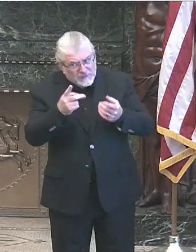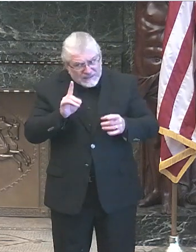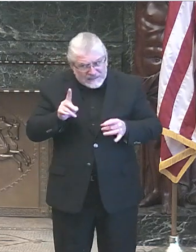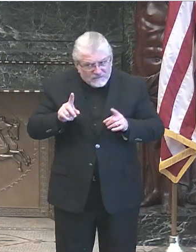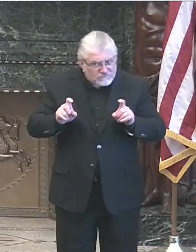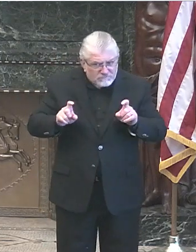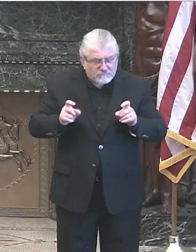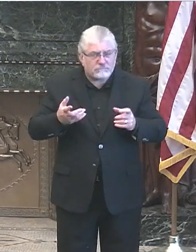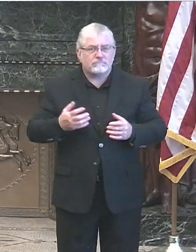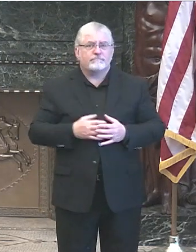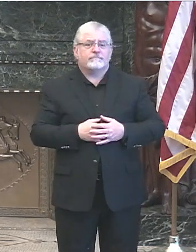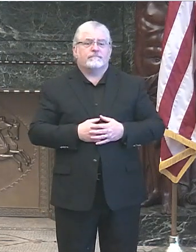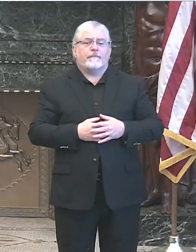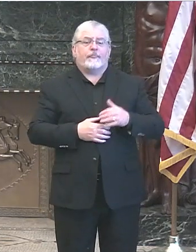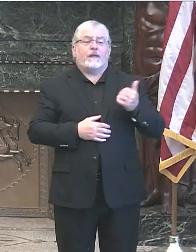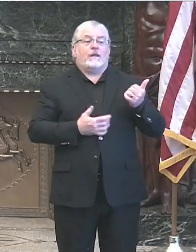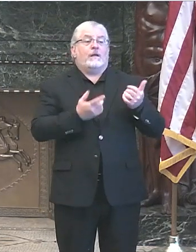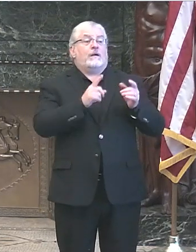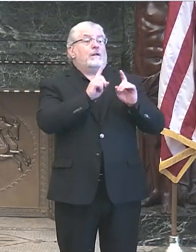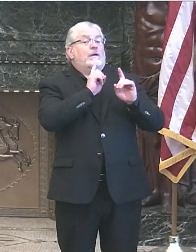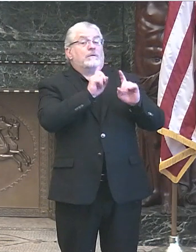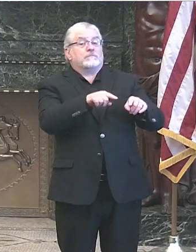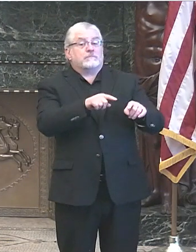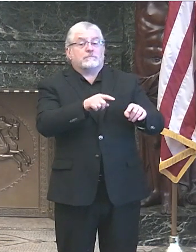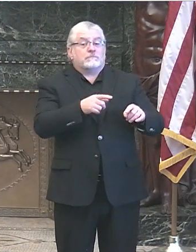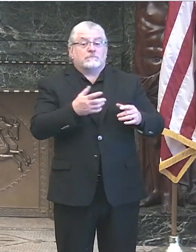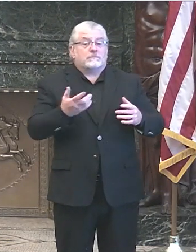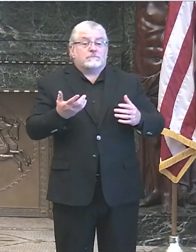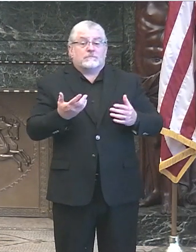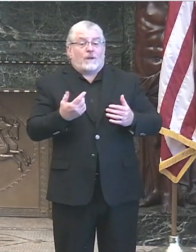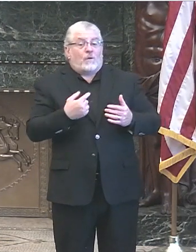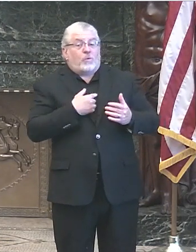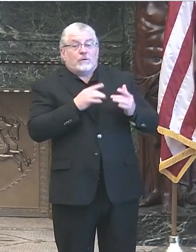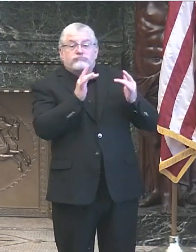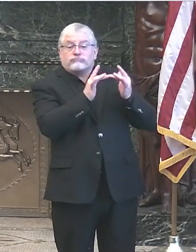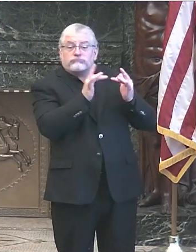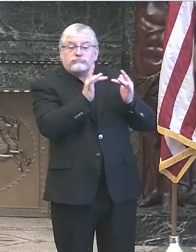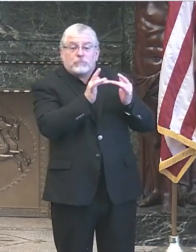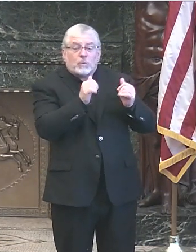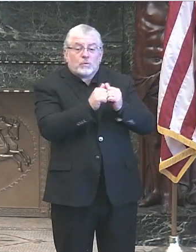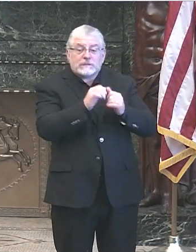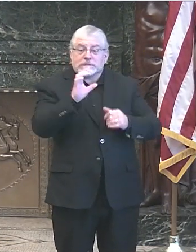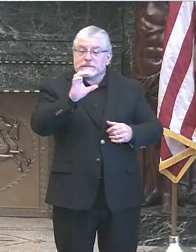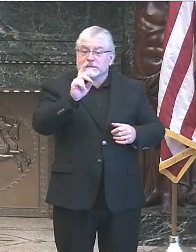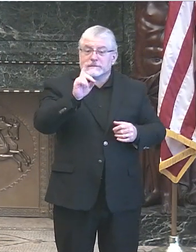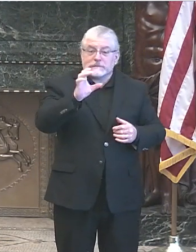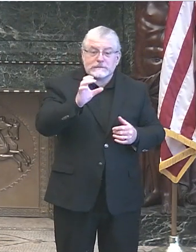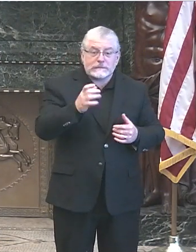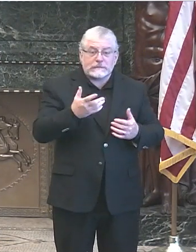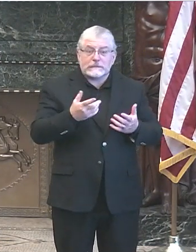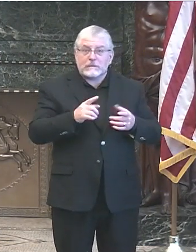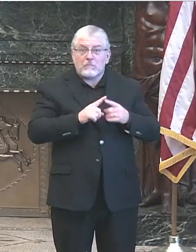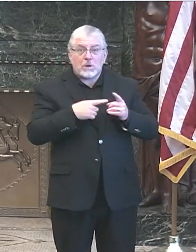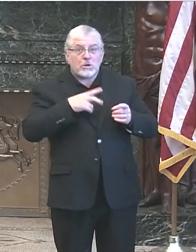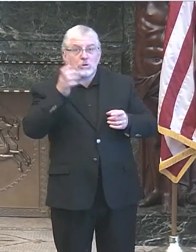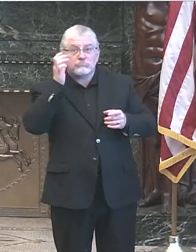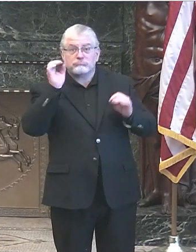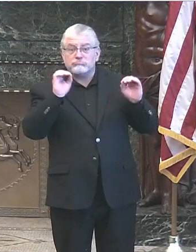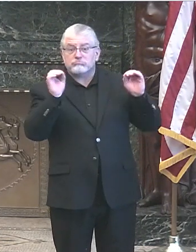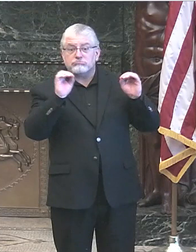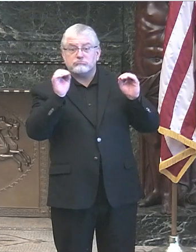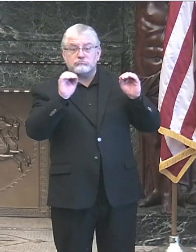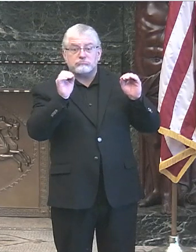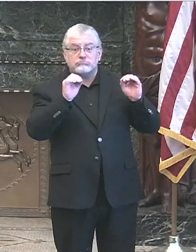Control routinely, I think probably every day. There wasn't any conversation that I was aware of where they single us out over any other city. All the